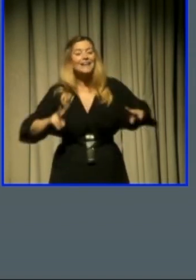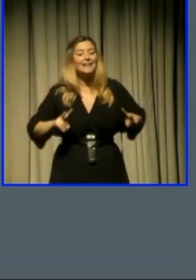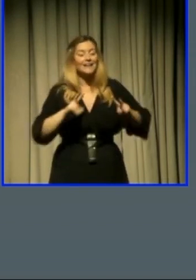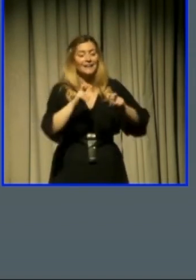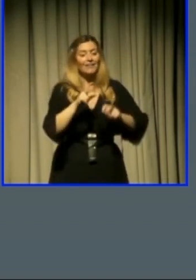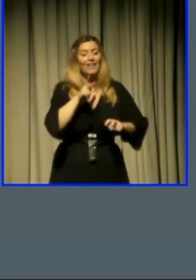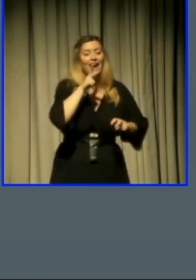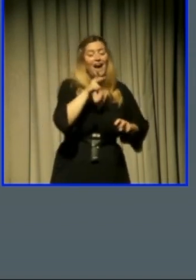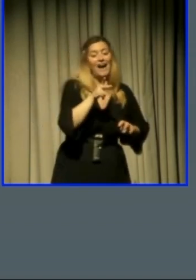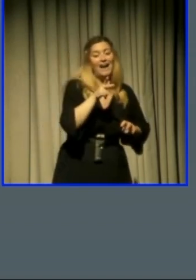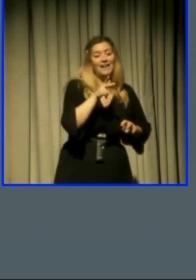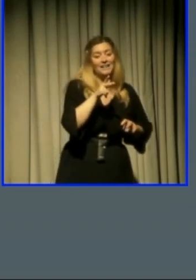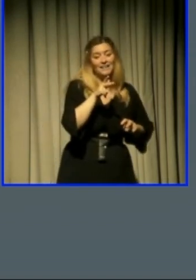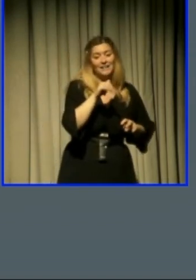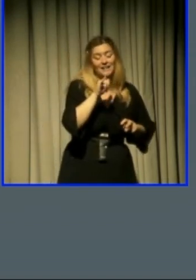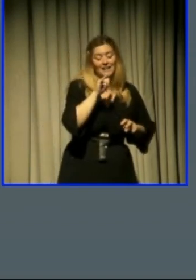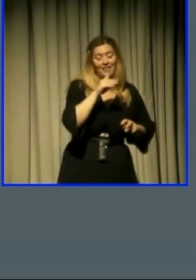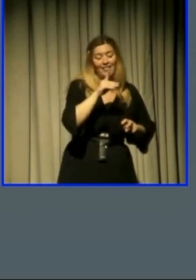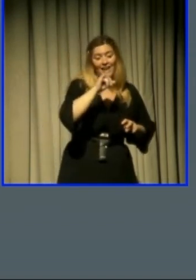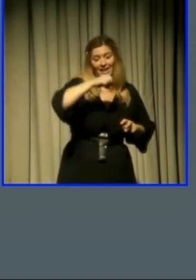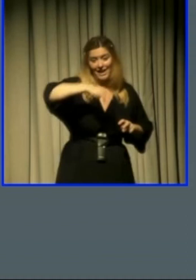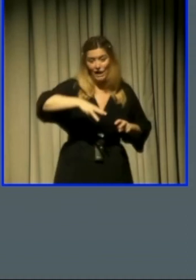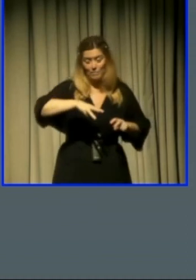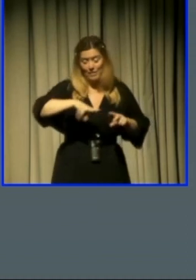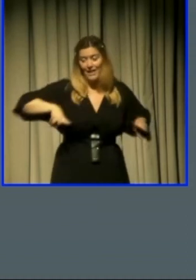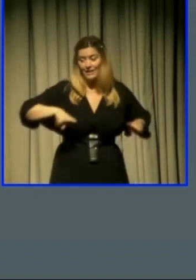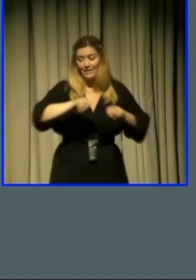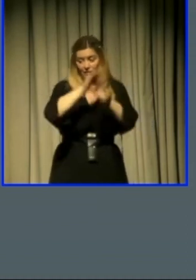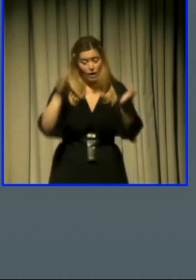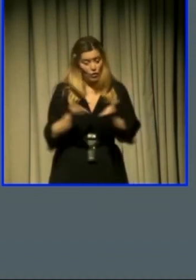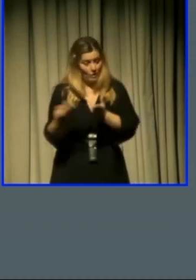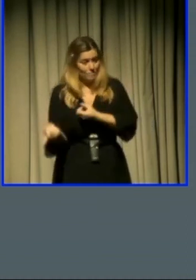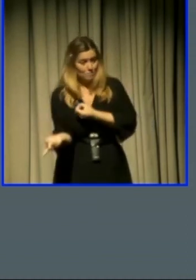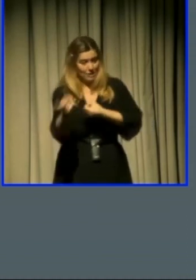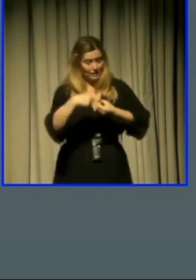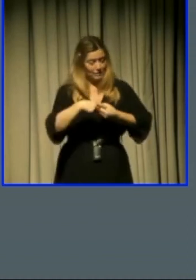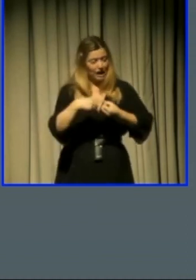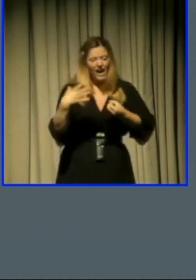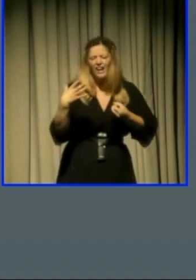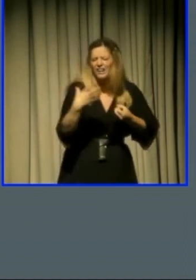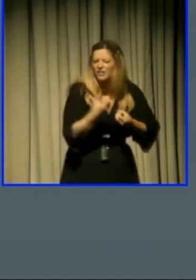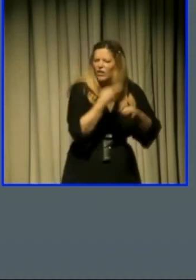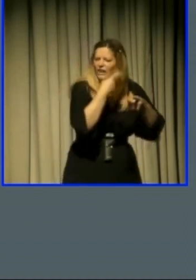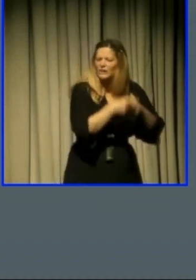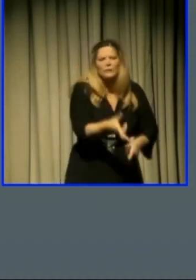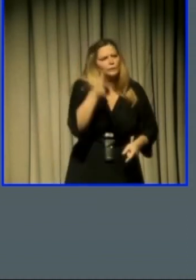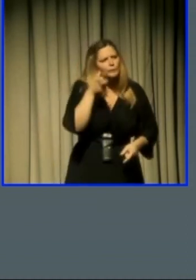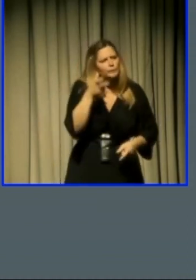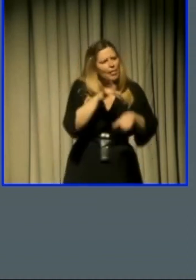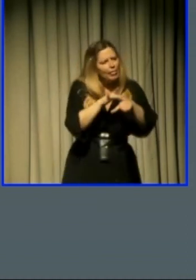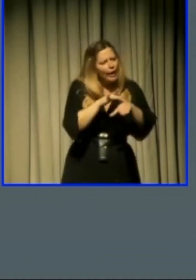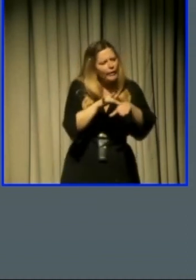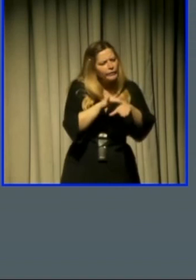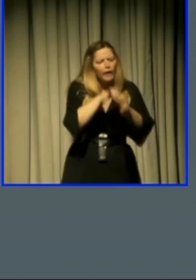Now, I'm sure as you're hearing me talk about all these digital things that are happening, there's a sense of digital overload. It's so much,